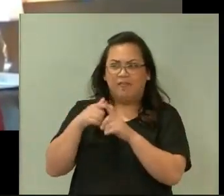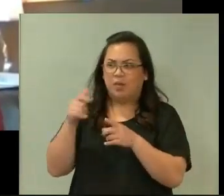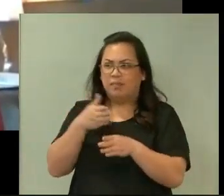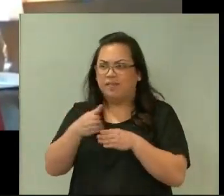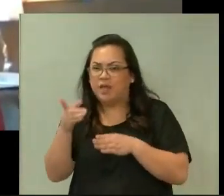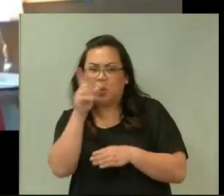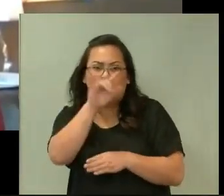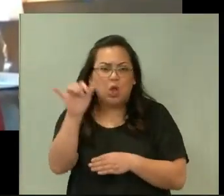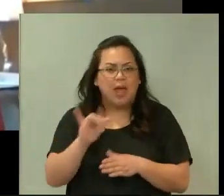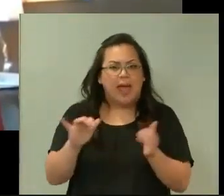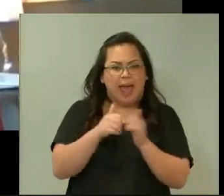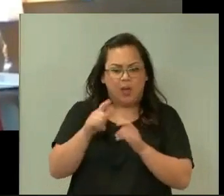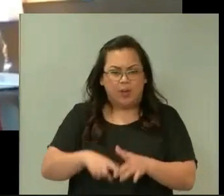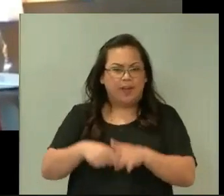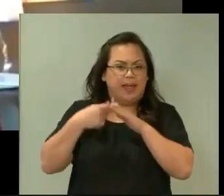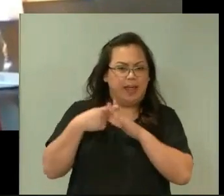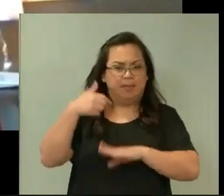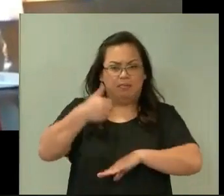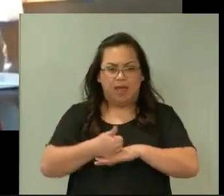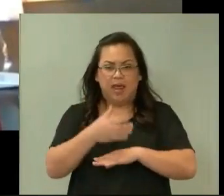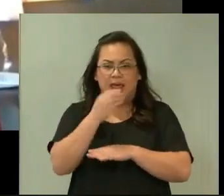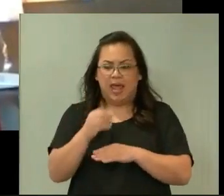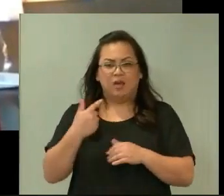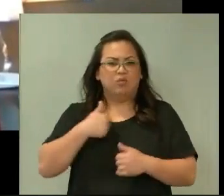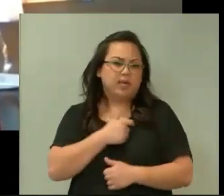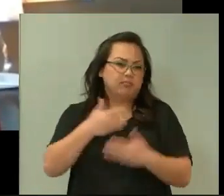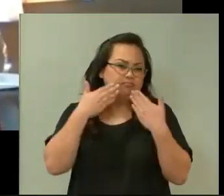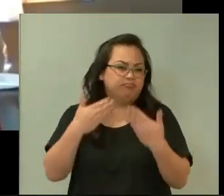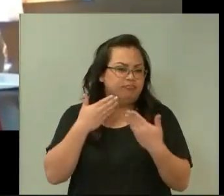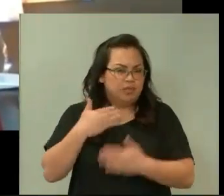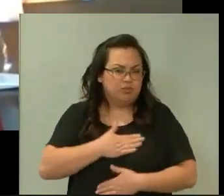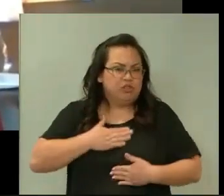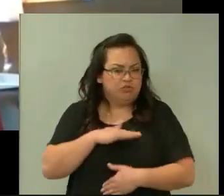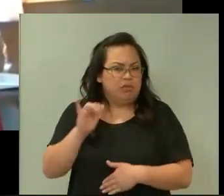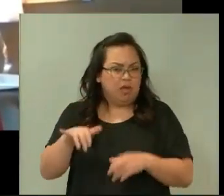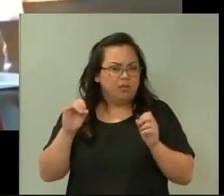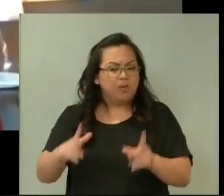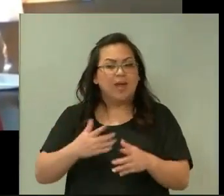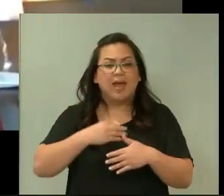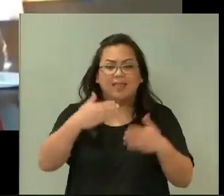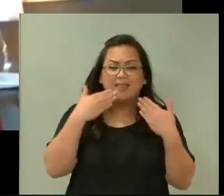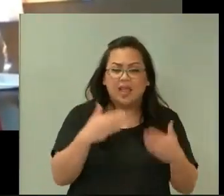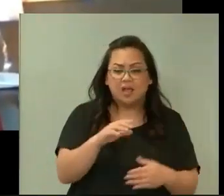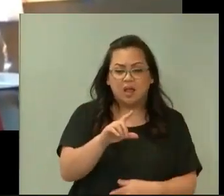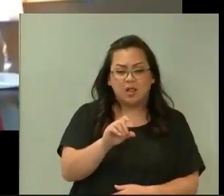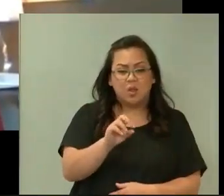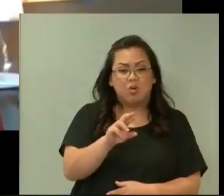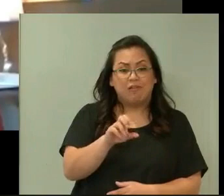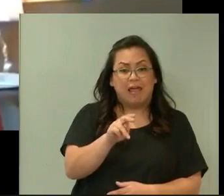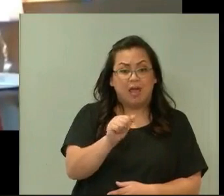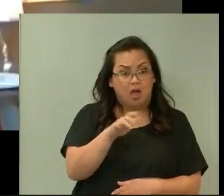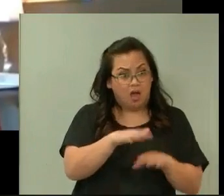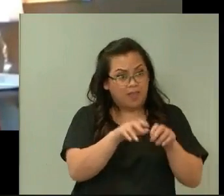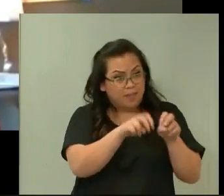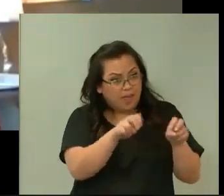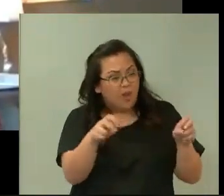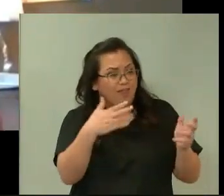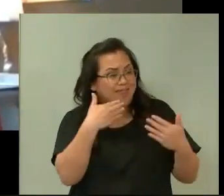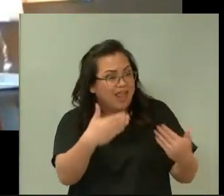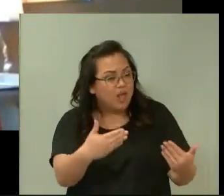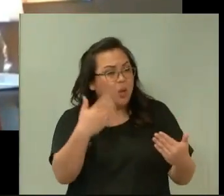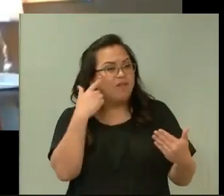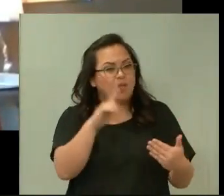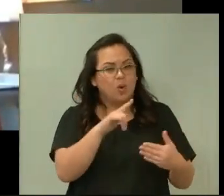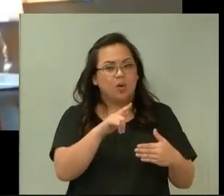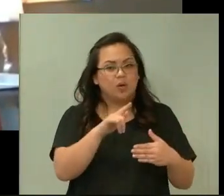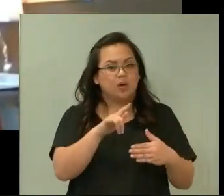looks like and how to implement, and we appreciate that and the opportunity. And I want to say thank you to Lorena on the panel. Thank you, Lorena, for